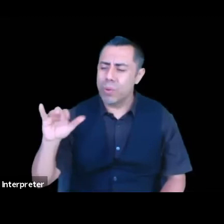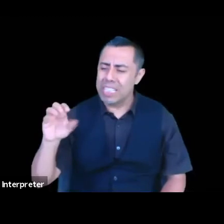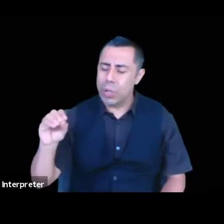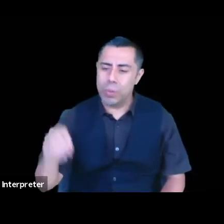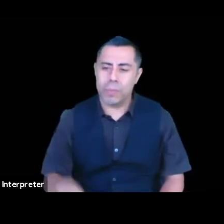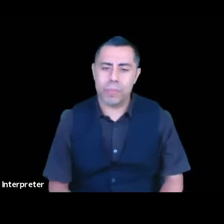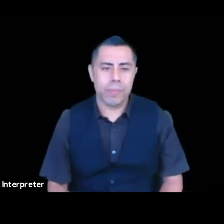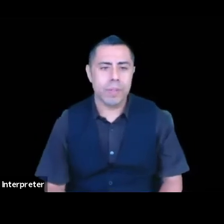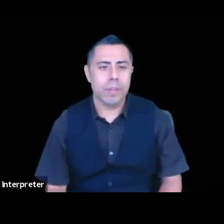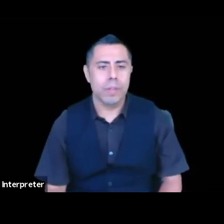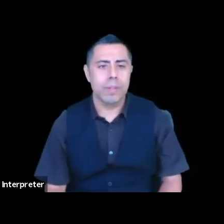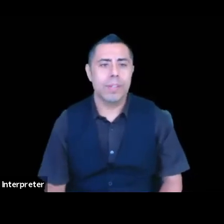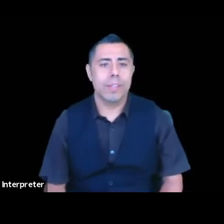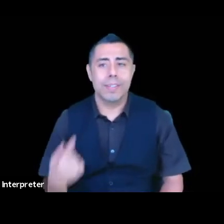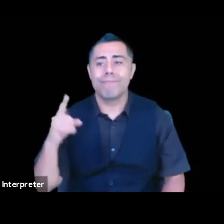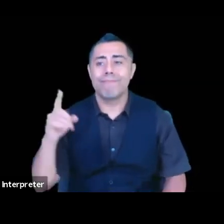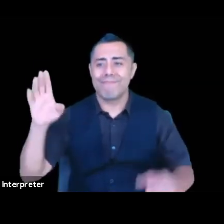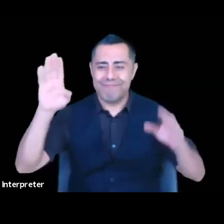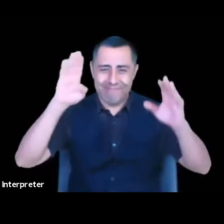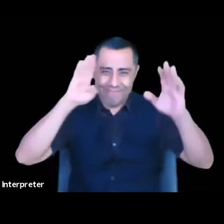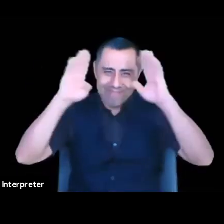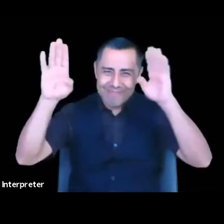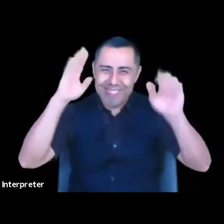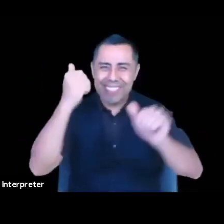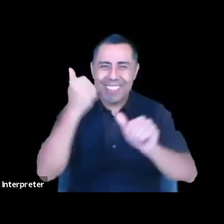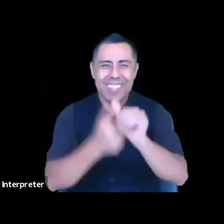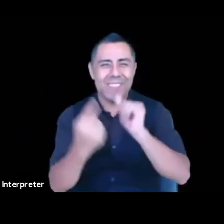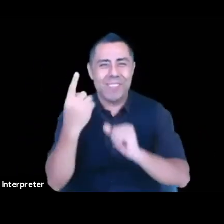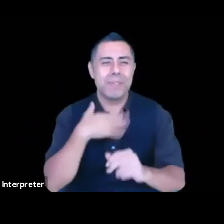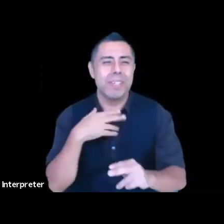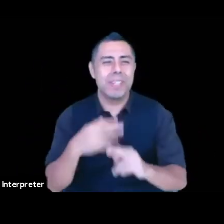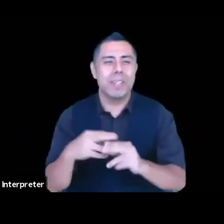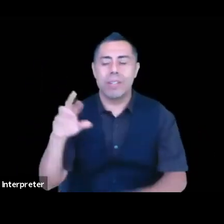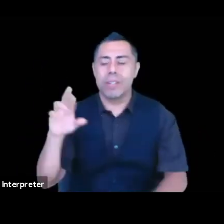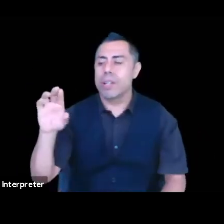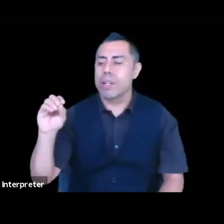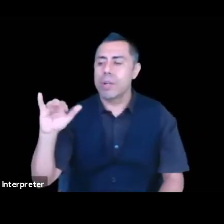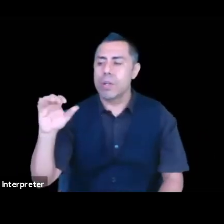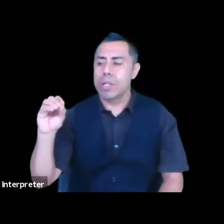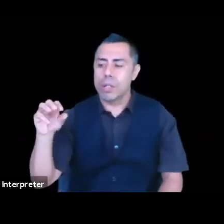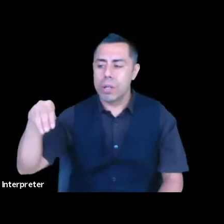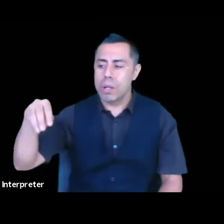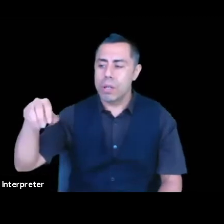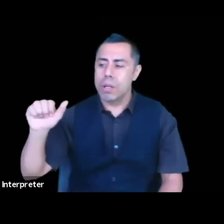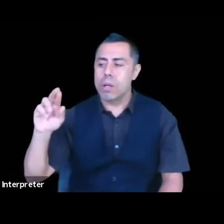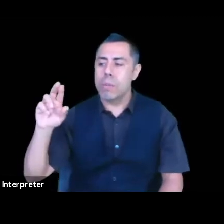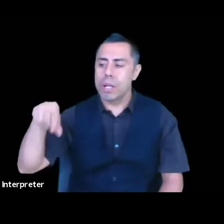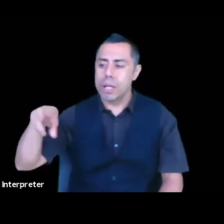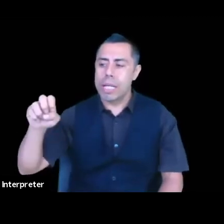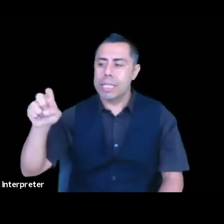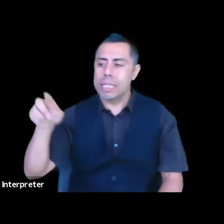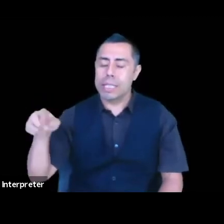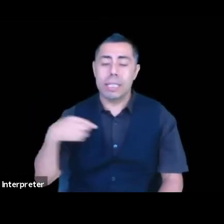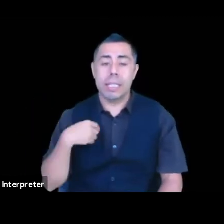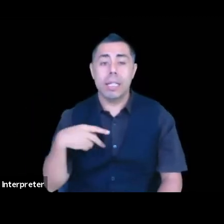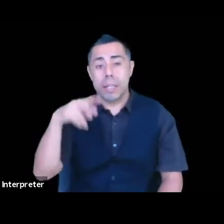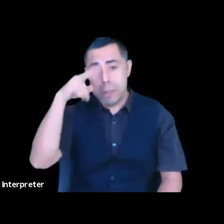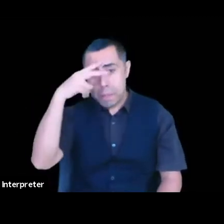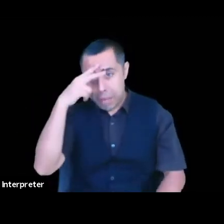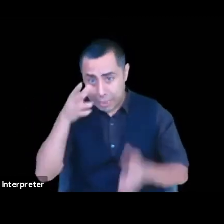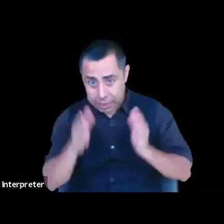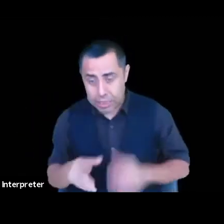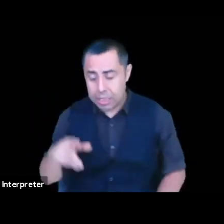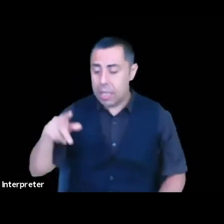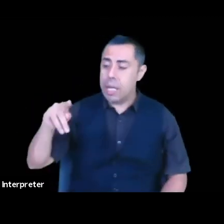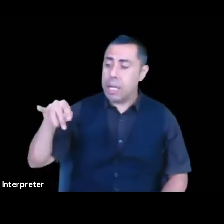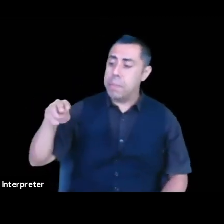Hello, everyone. So my name is Rocio Marquez. I'm Mexican, Pima, and Hopi. I'm also from Salt